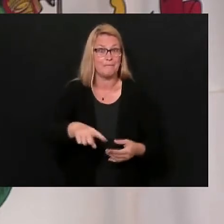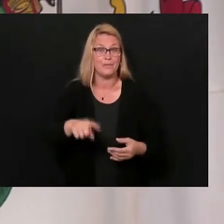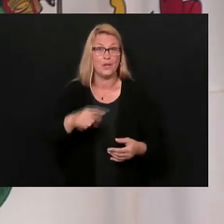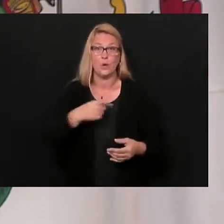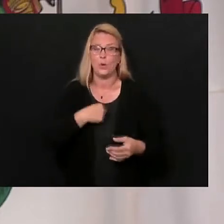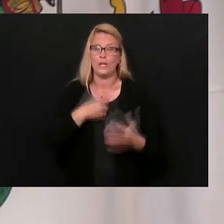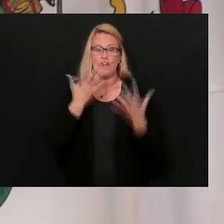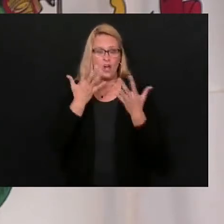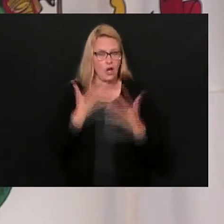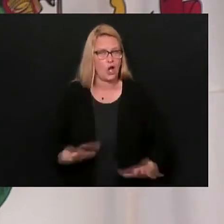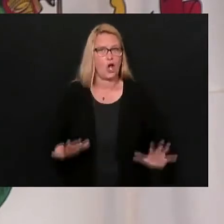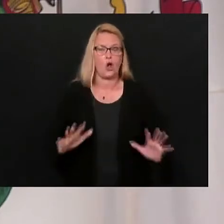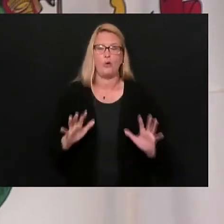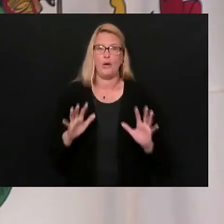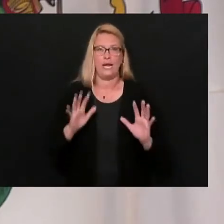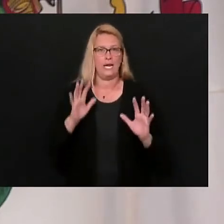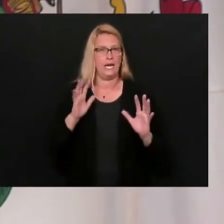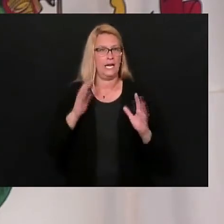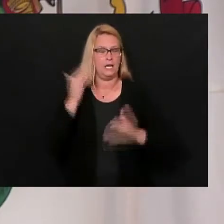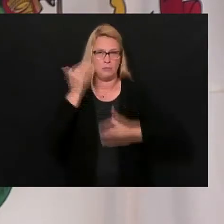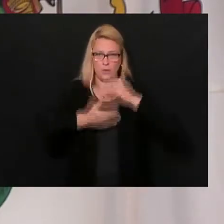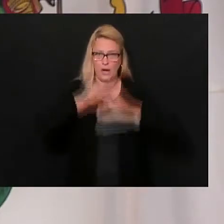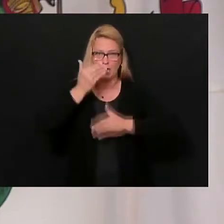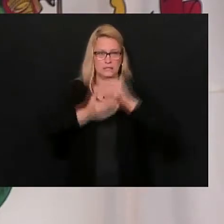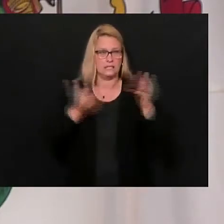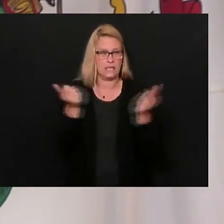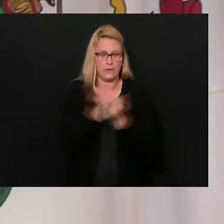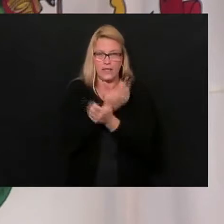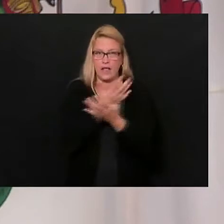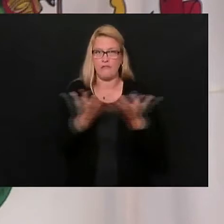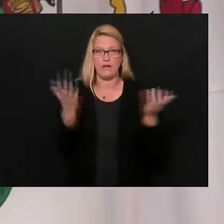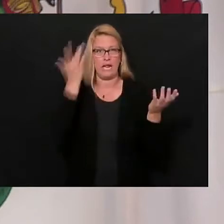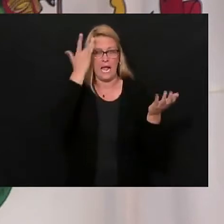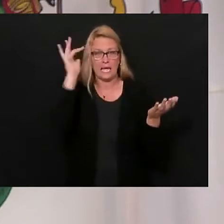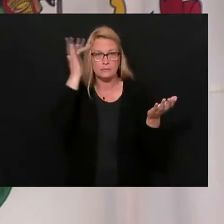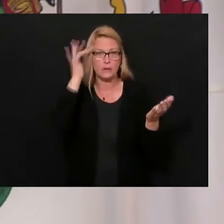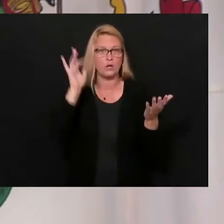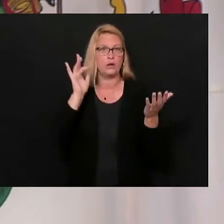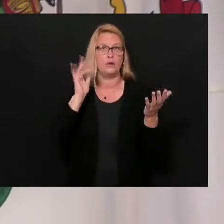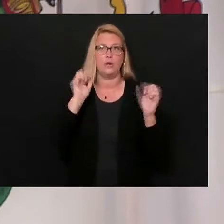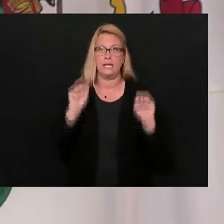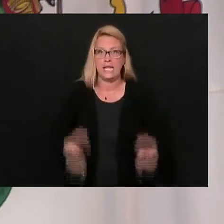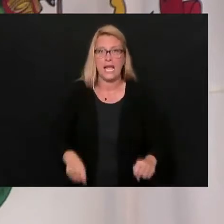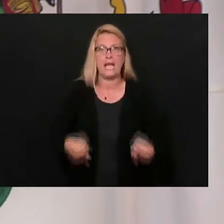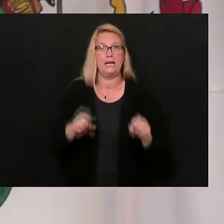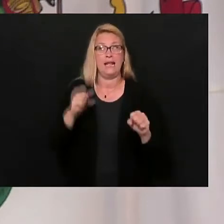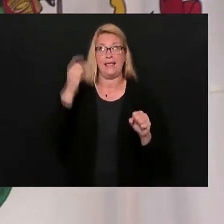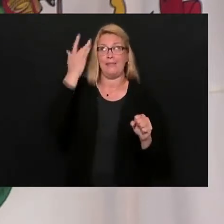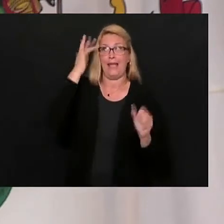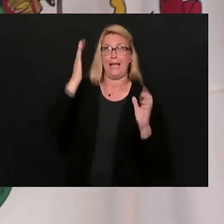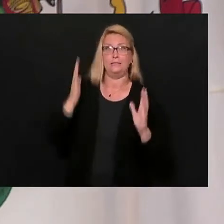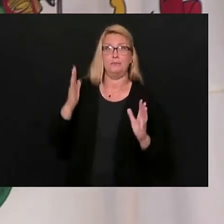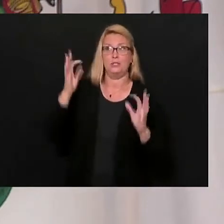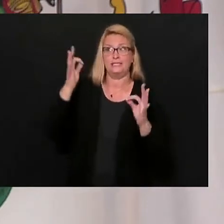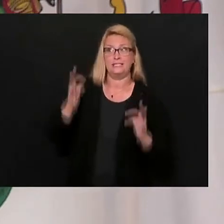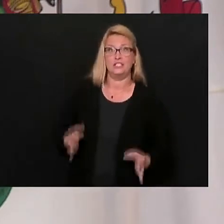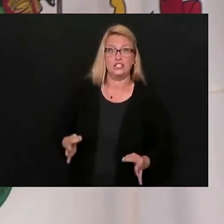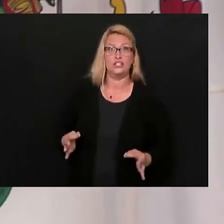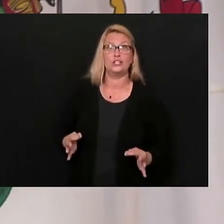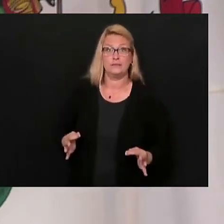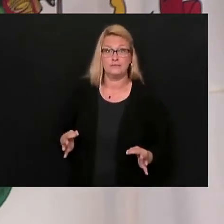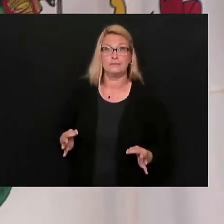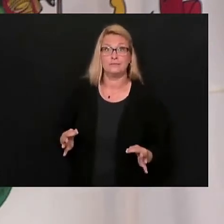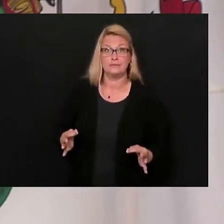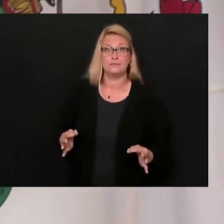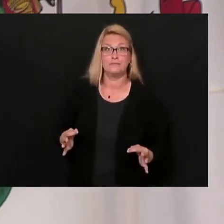this with every possible expert in the world, and the experts' decisions, you know,